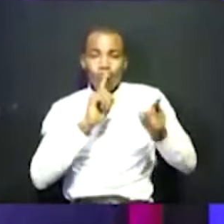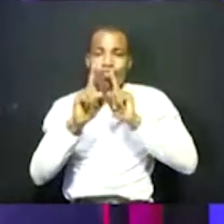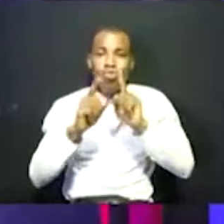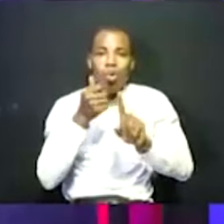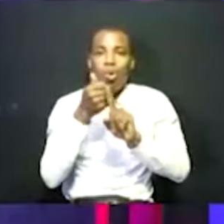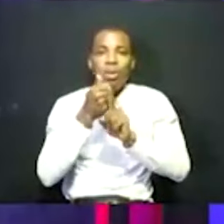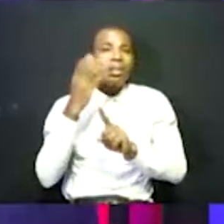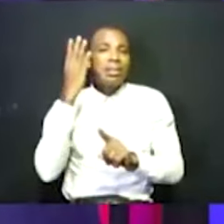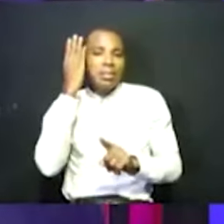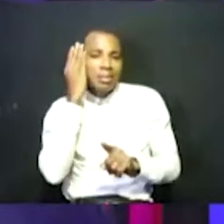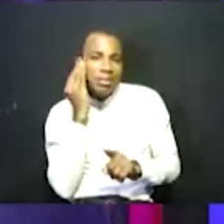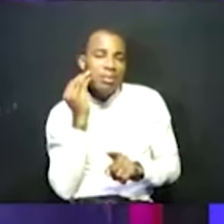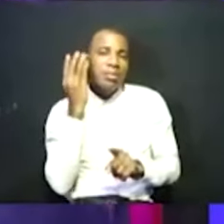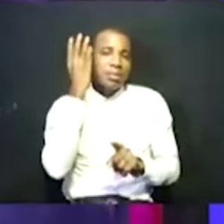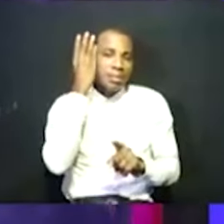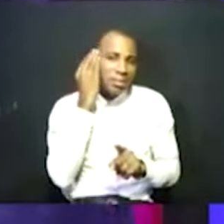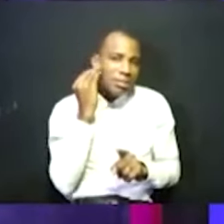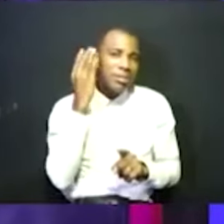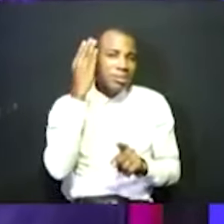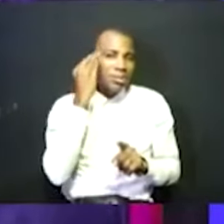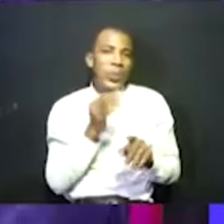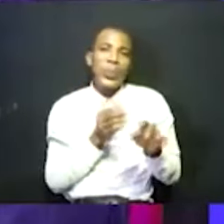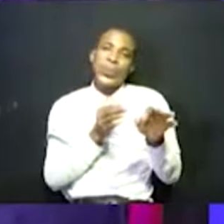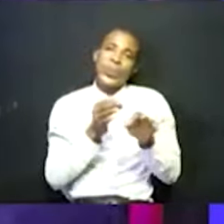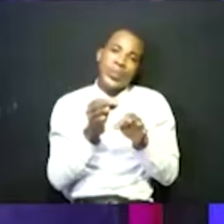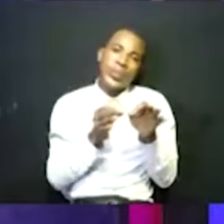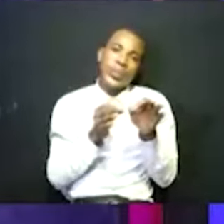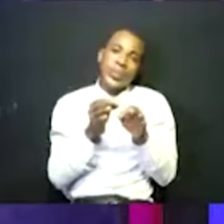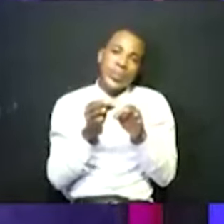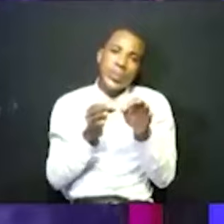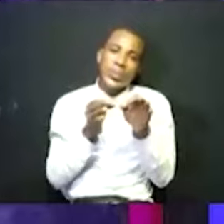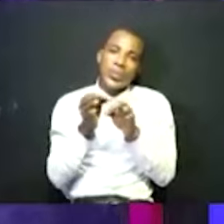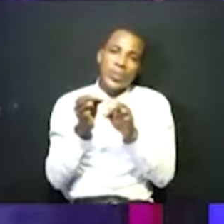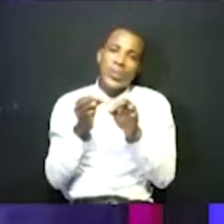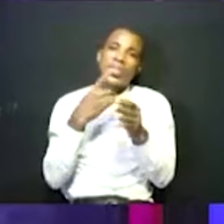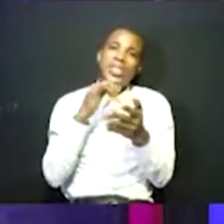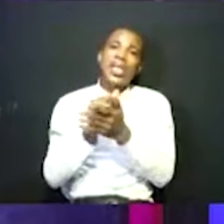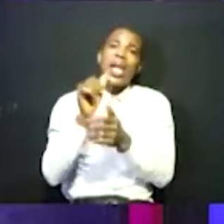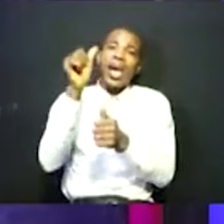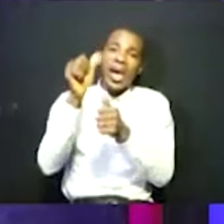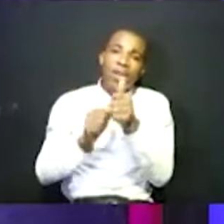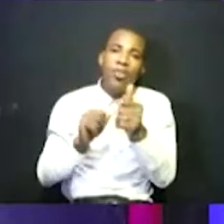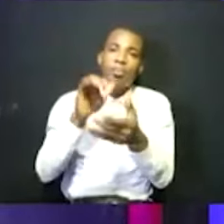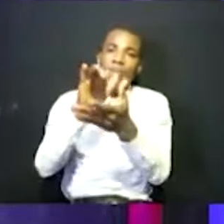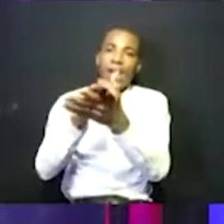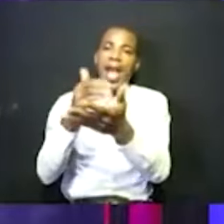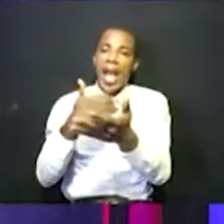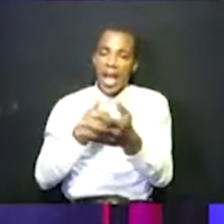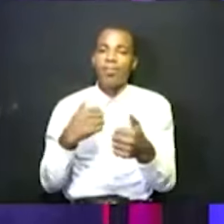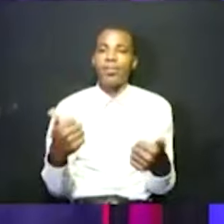And then he was trying to let the congregation understand that every marriage has a problem.